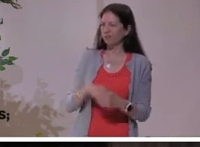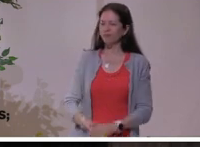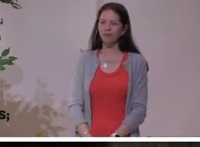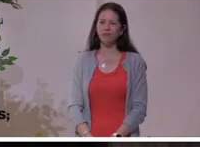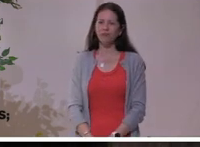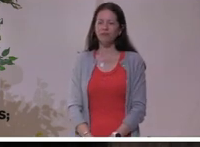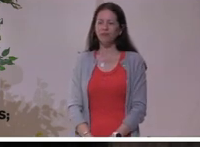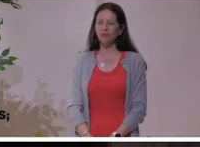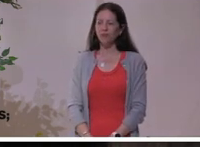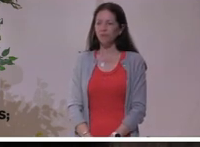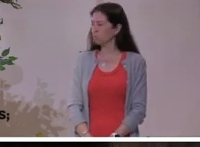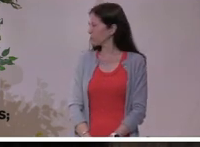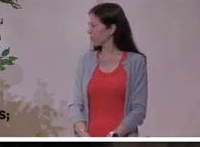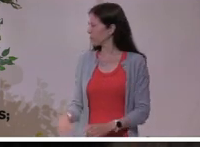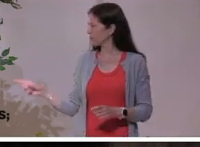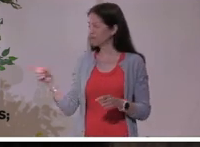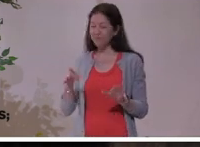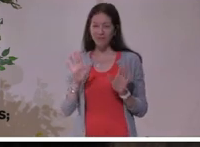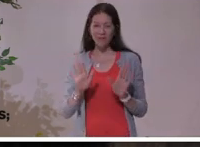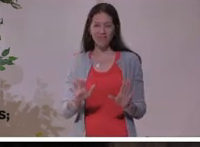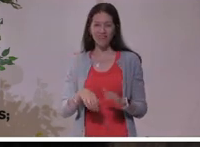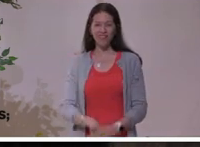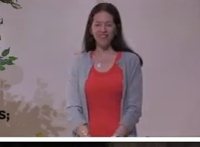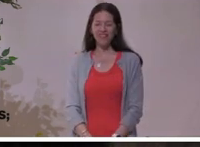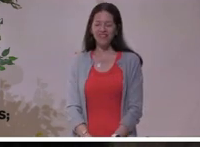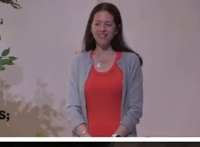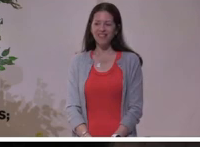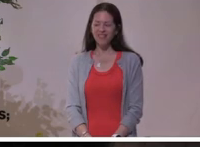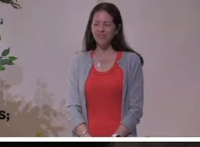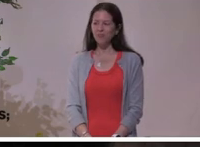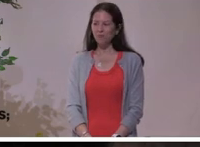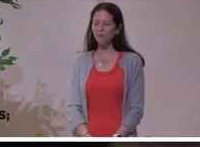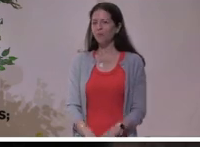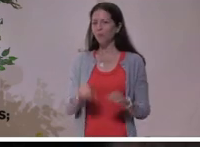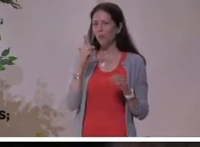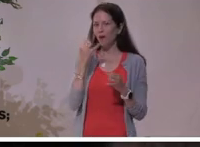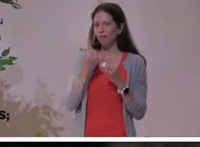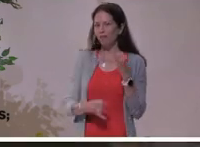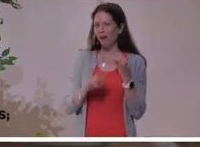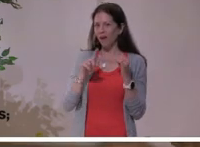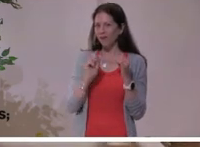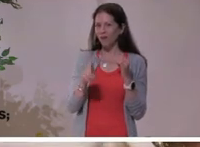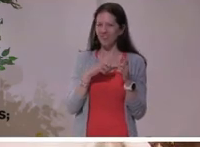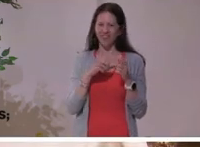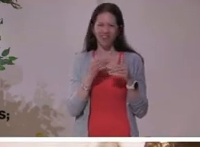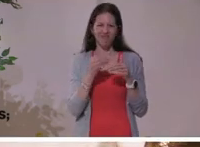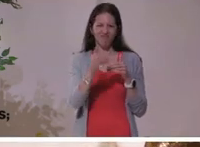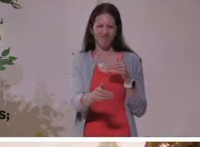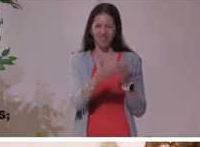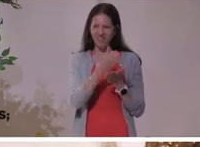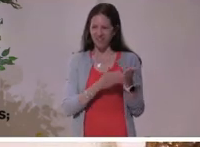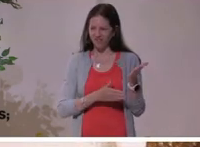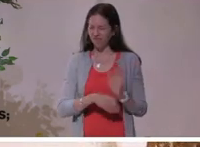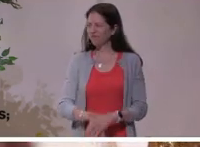also. For real. Fabulous. I mean, I would open this up one last question before we push on to the next